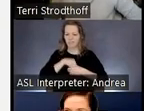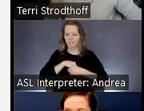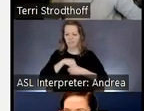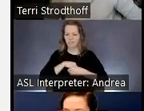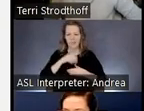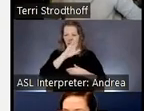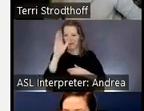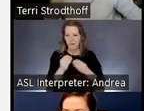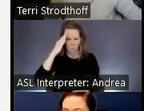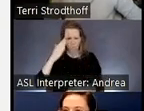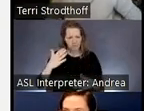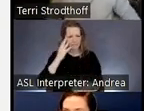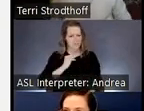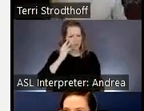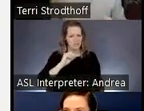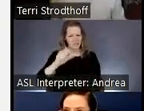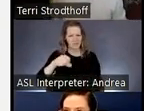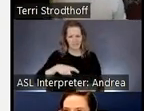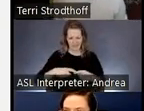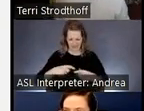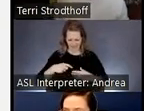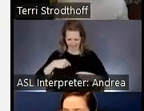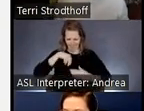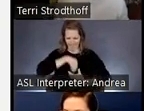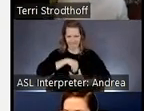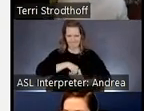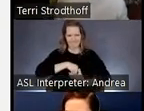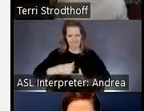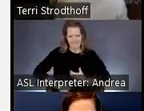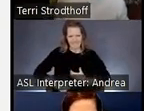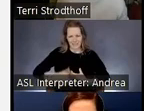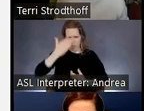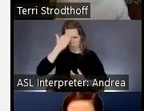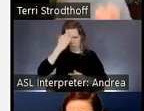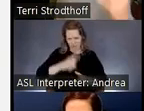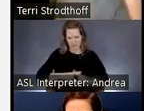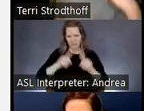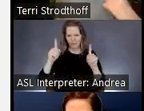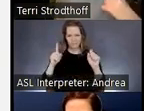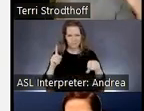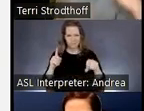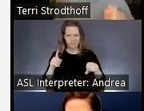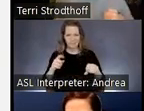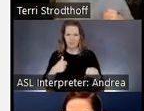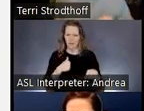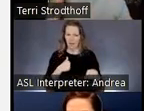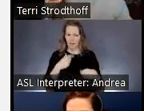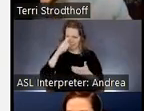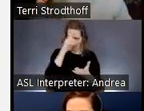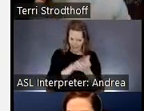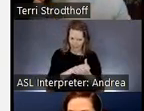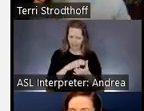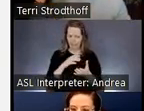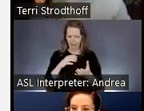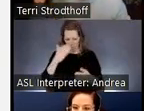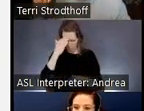have experience of that, I think, where you're like, something inside of me knows something different. I might believe these things and I tell myself these things,